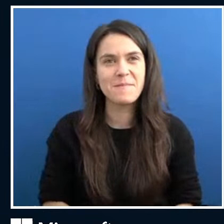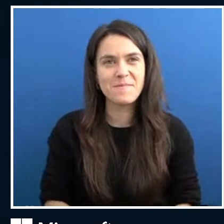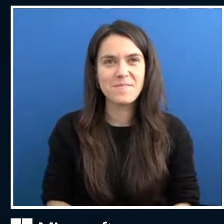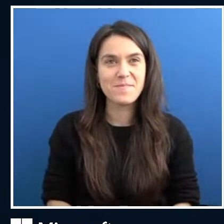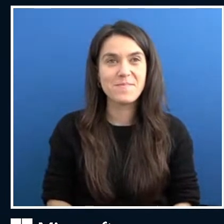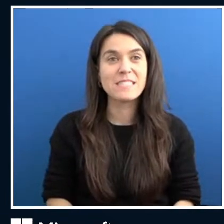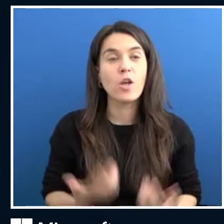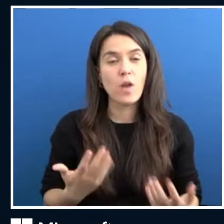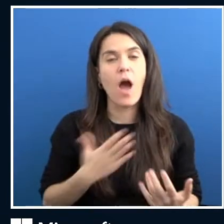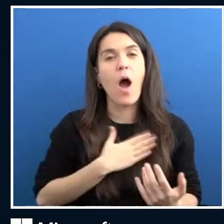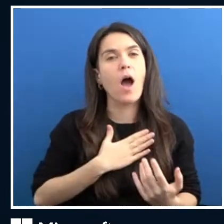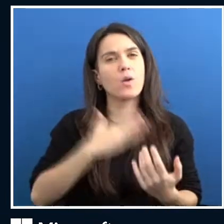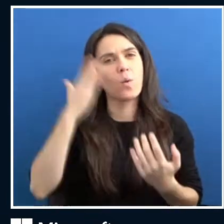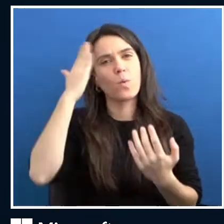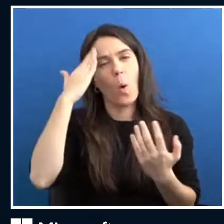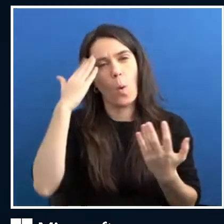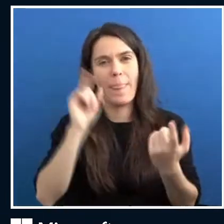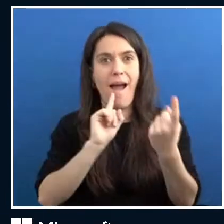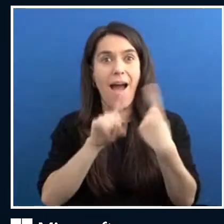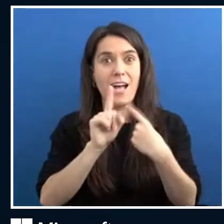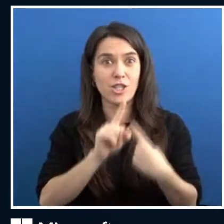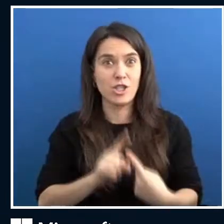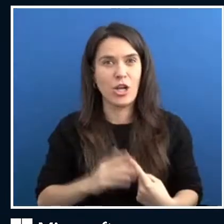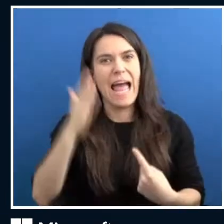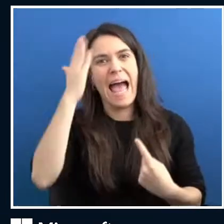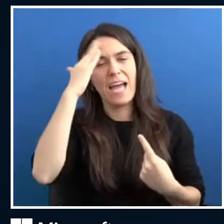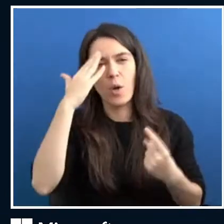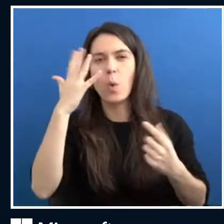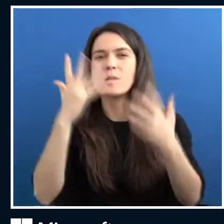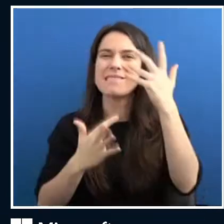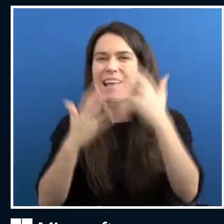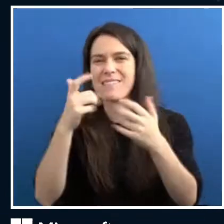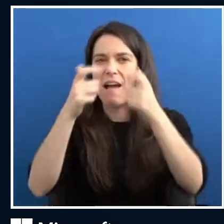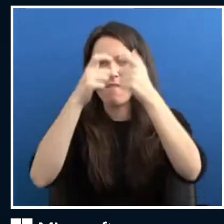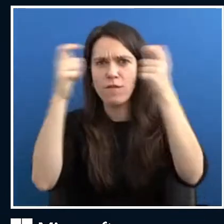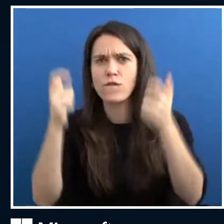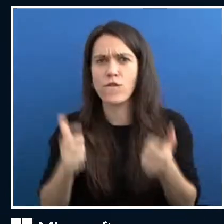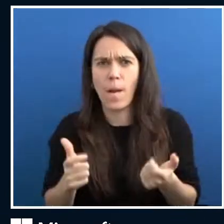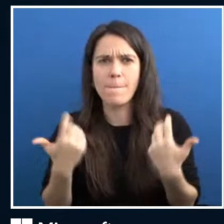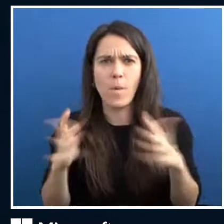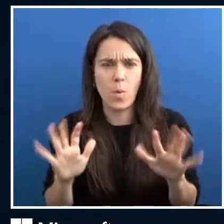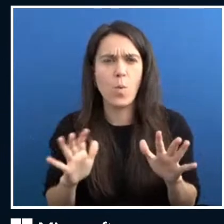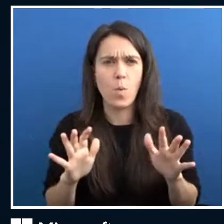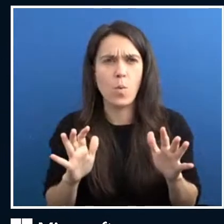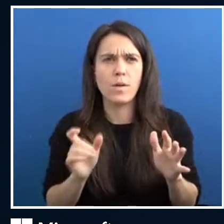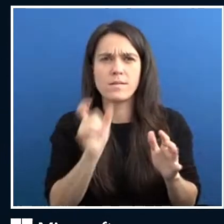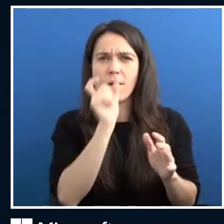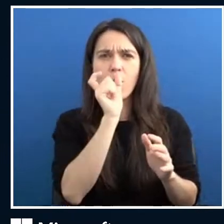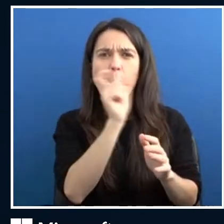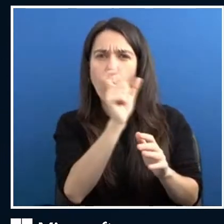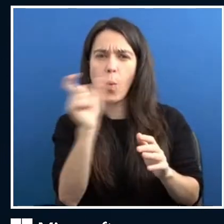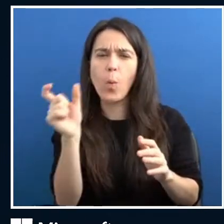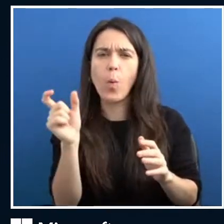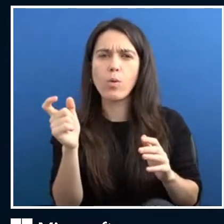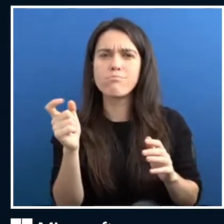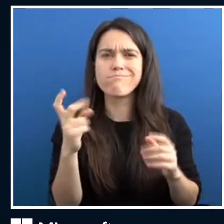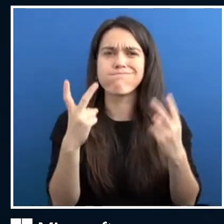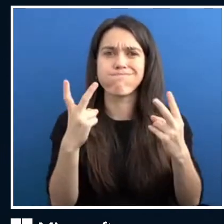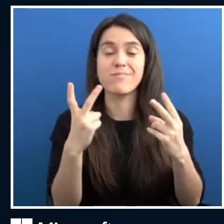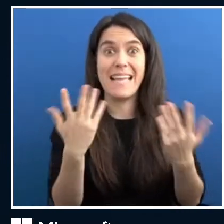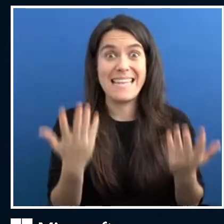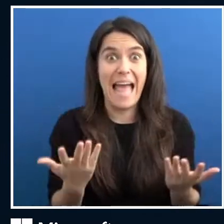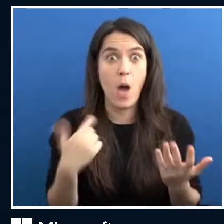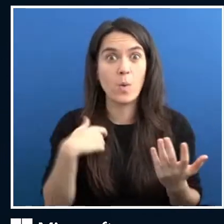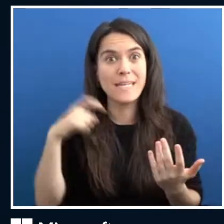are. We know the data frame. We have a data frame of all the words that have keywords, and right now what we need is the